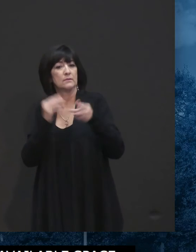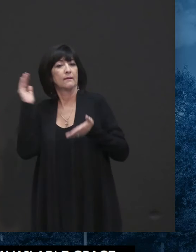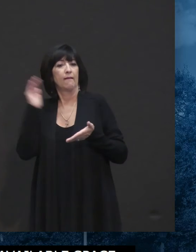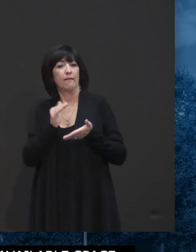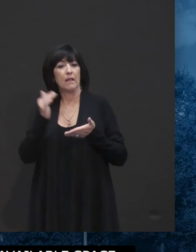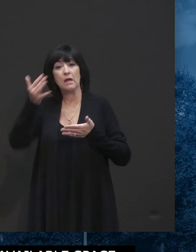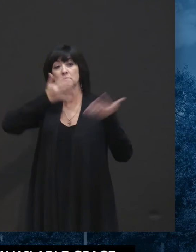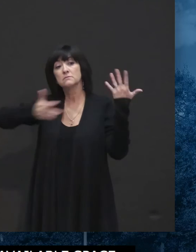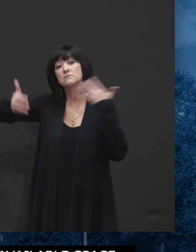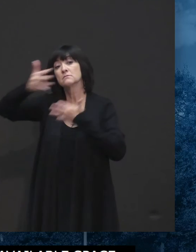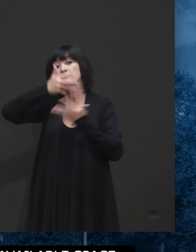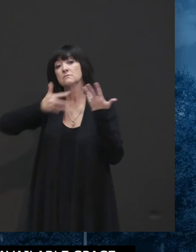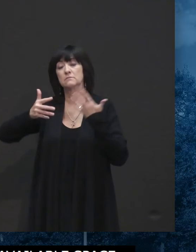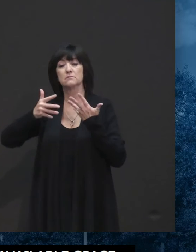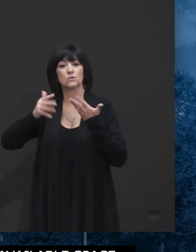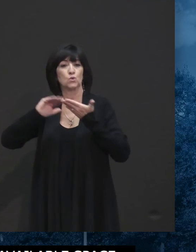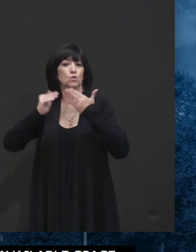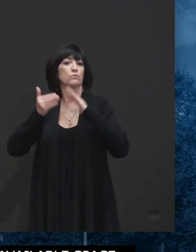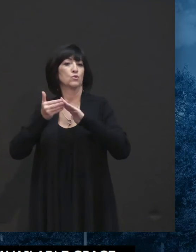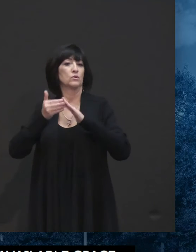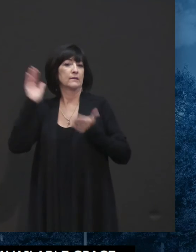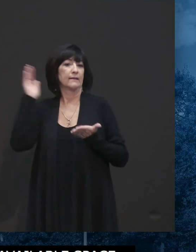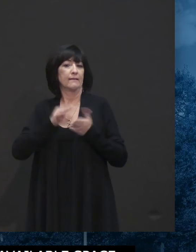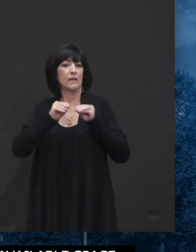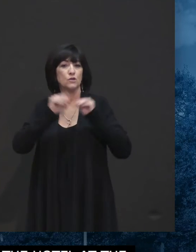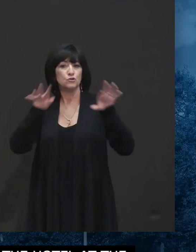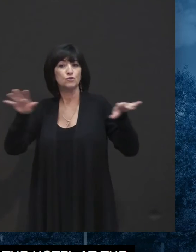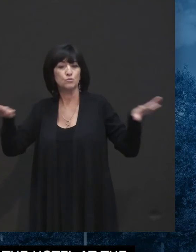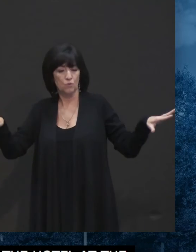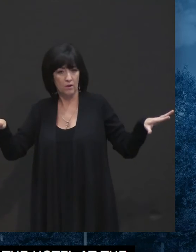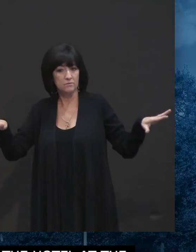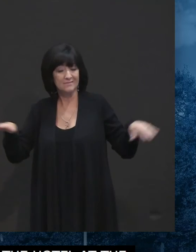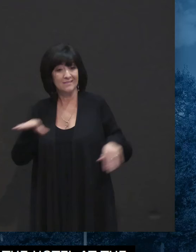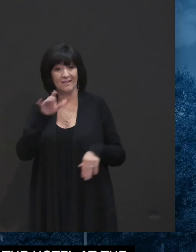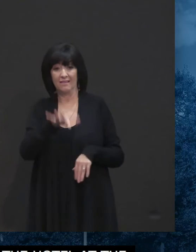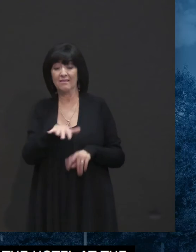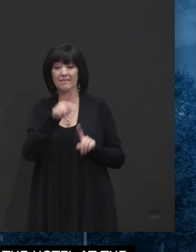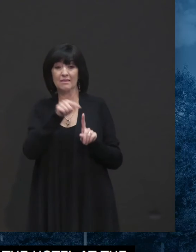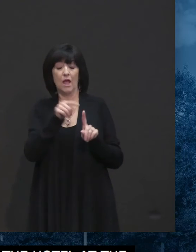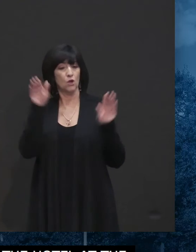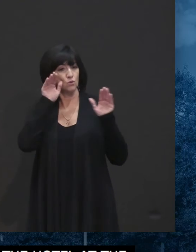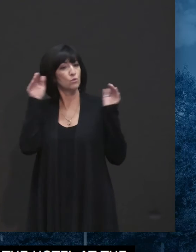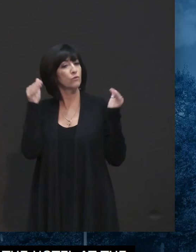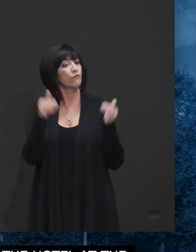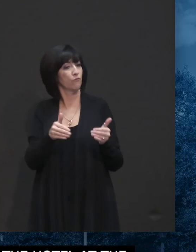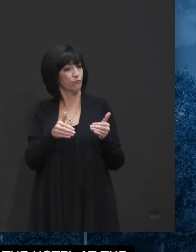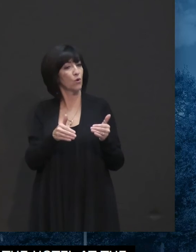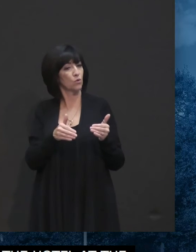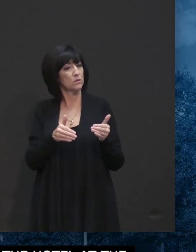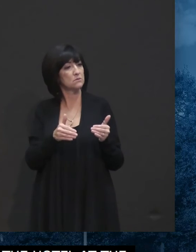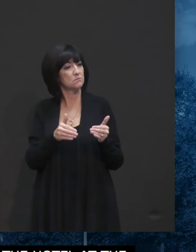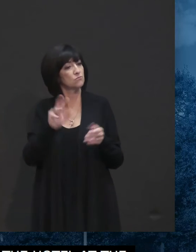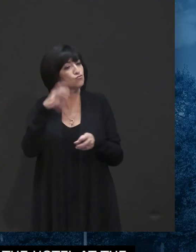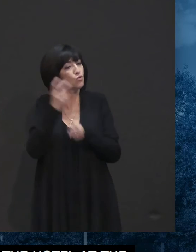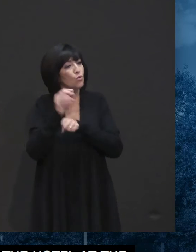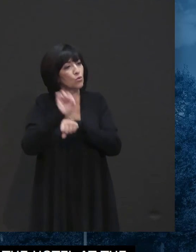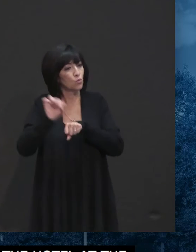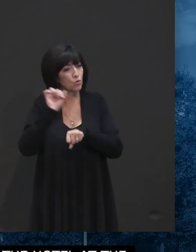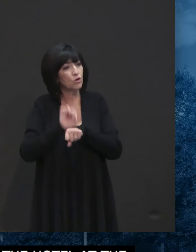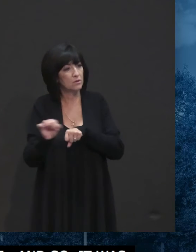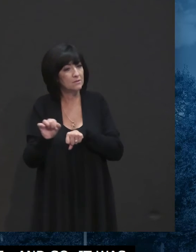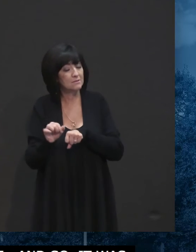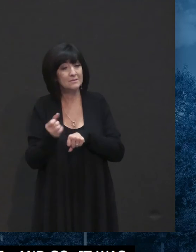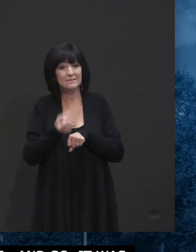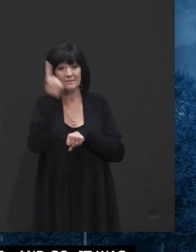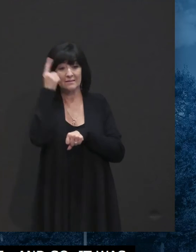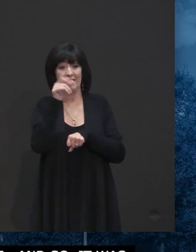of those across our state. And so it was a big focus. It was to a certain extent term limited,